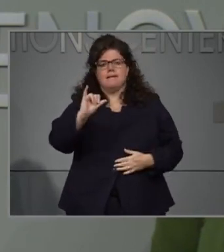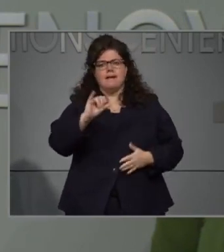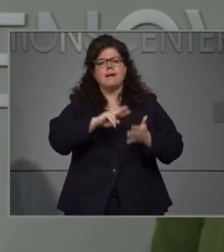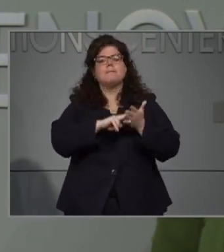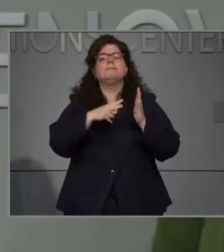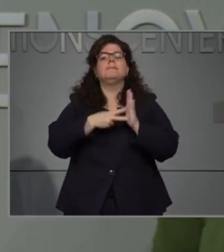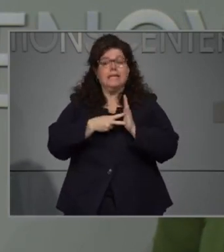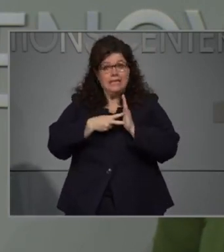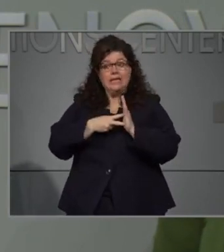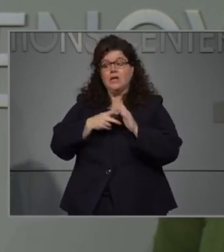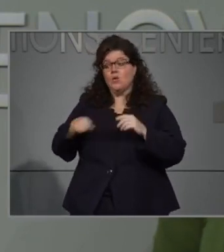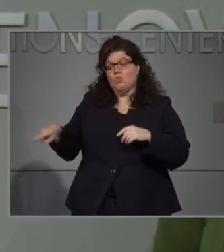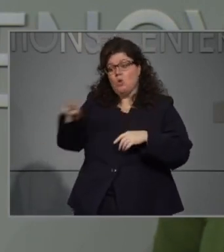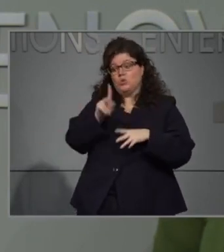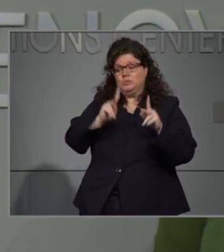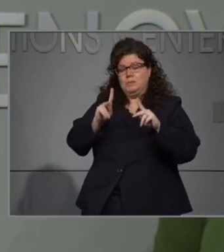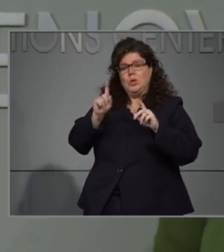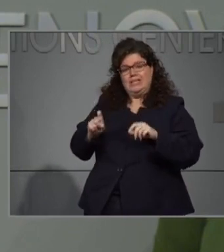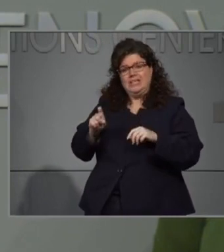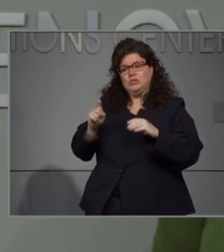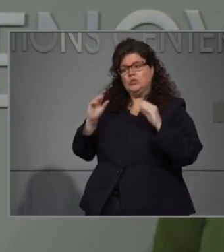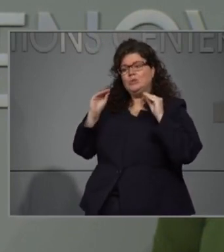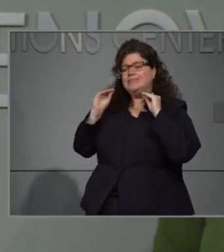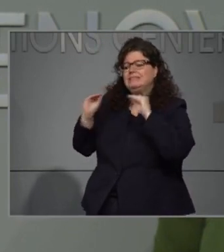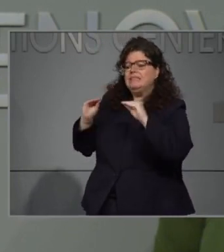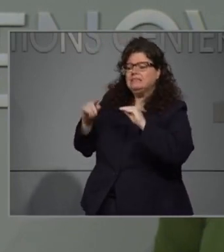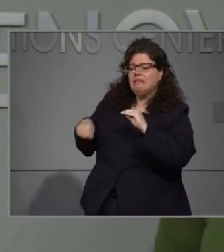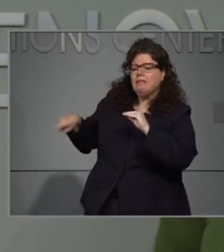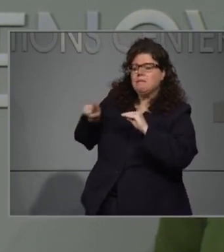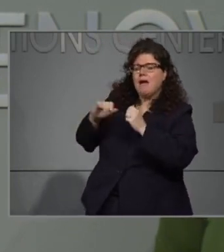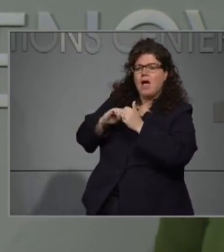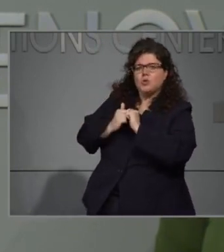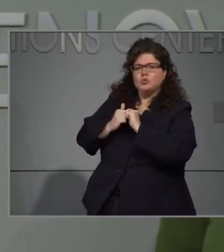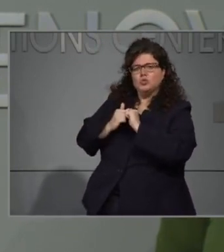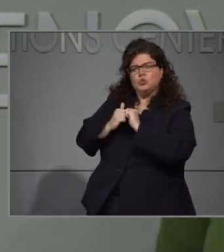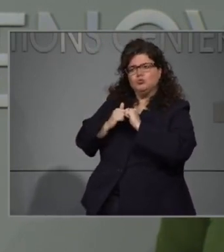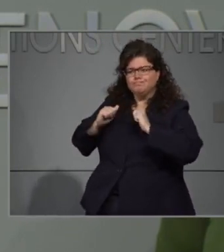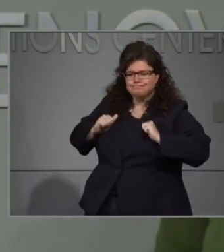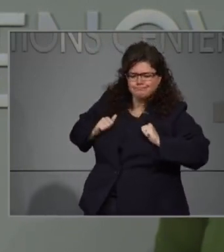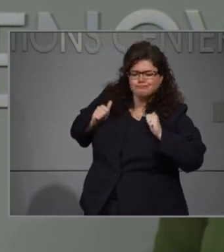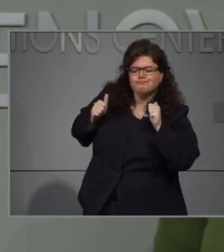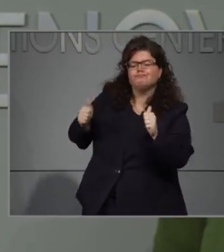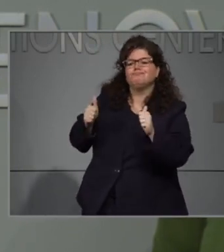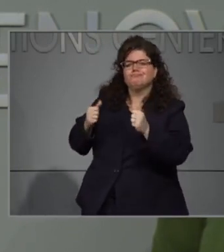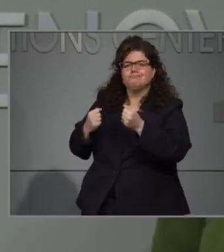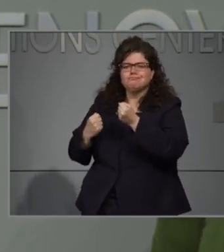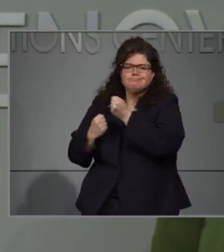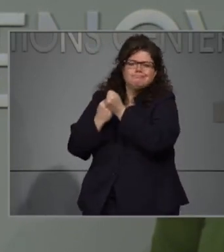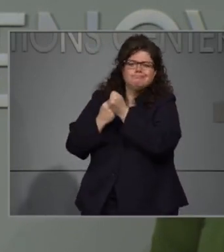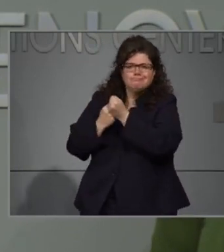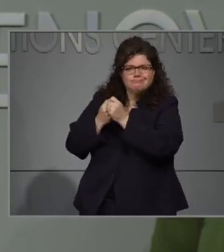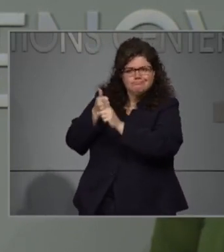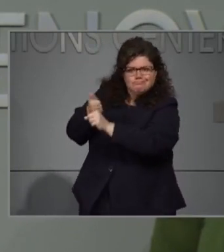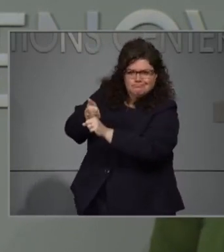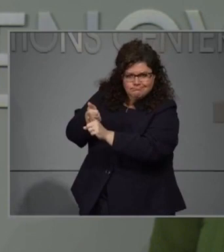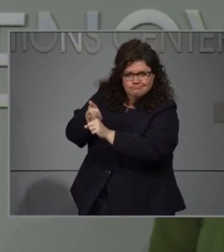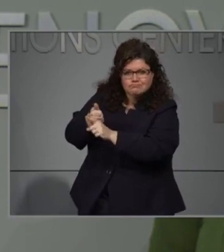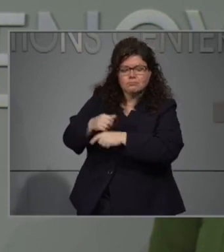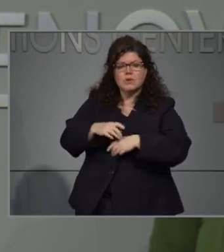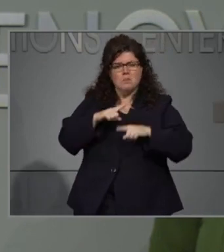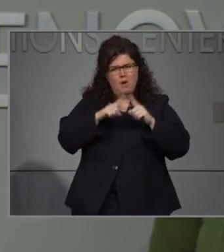self-advocacy in one way, but also the importance of really figuring out where are these cases happening and how can